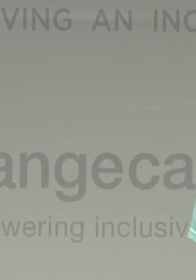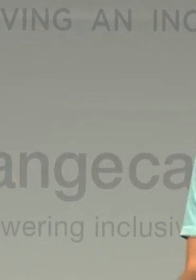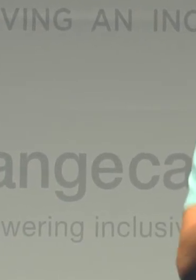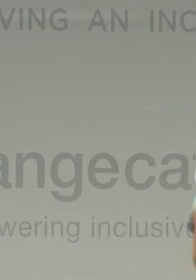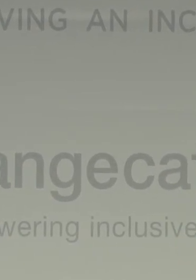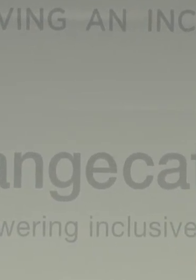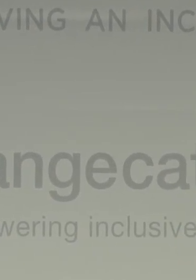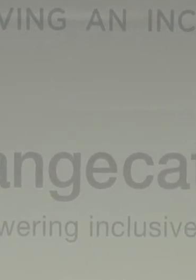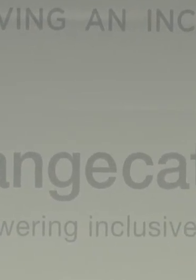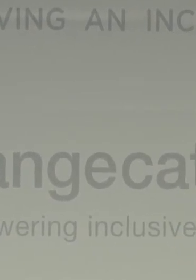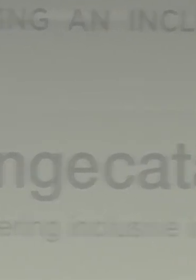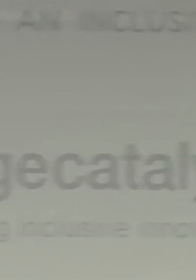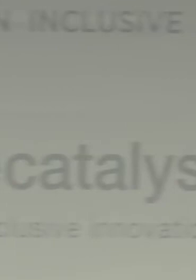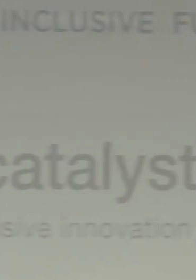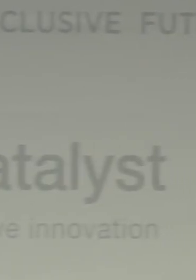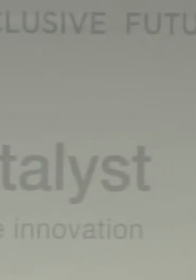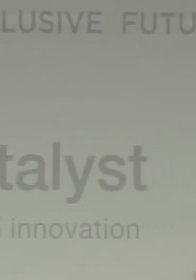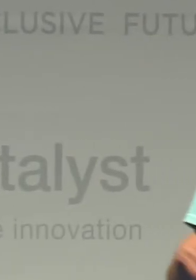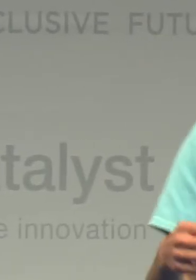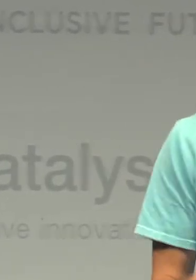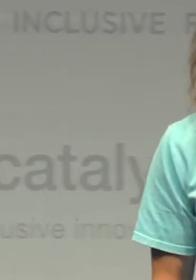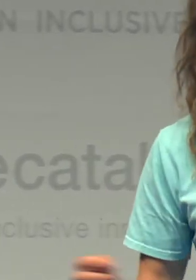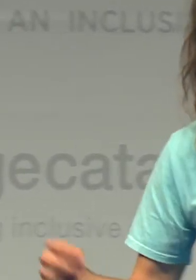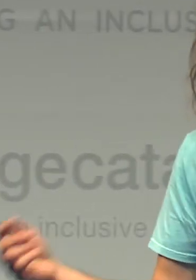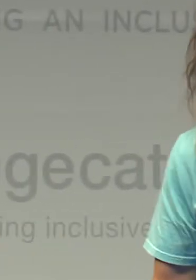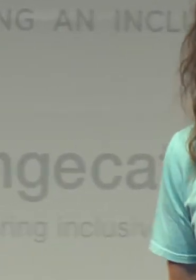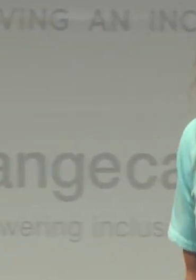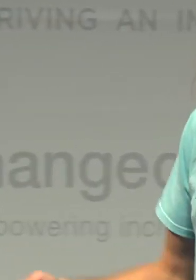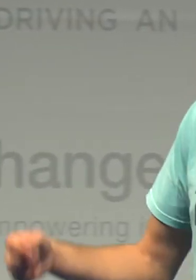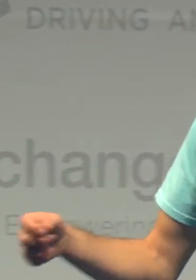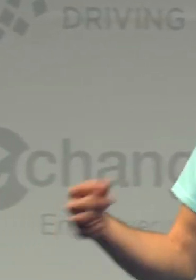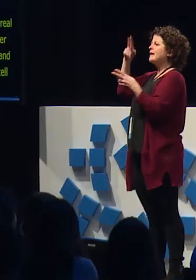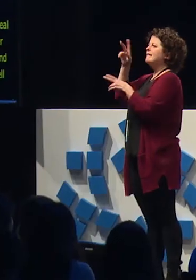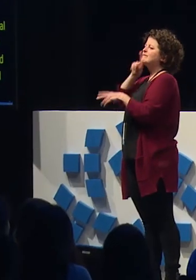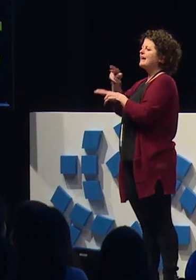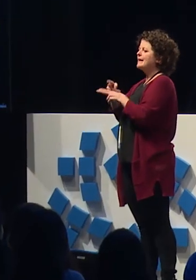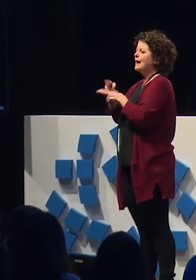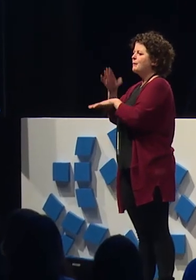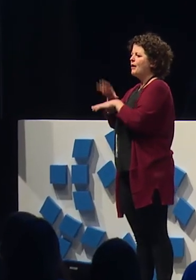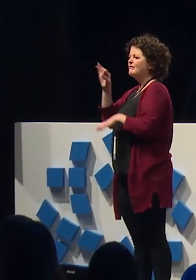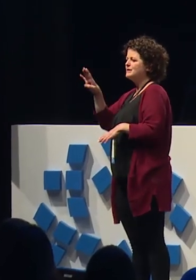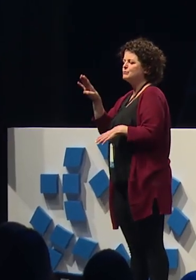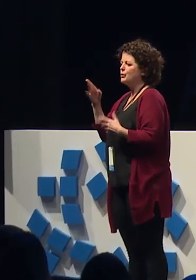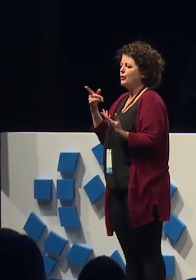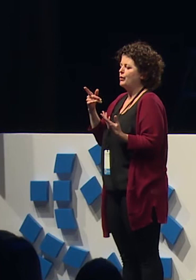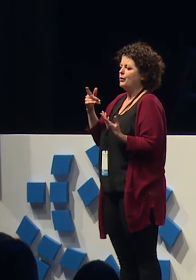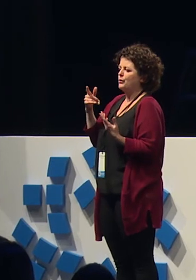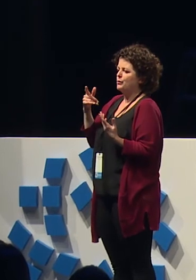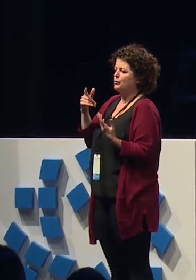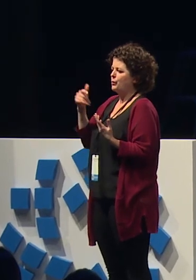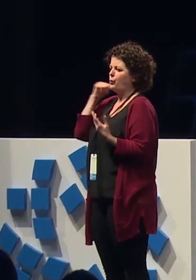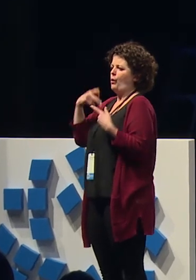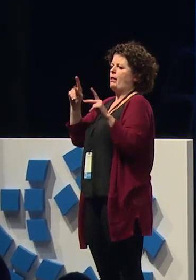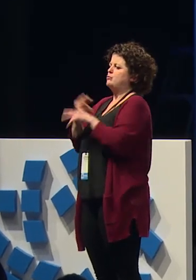names. Like if you enter that name, Facebook will be like, oh, that's not a real name. People have to like make up a fake name for themselves on Facebook because Facebook won't let them use their real